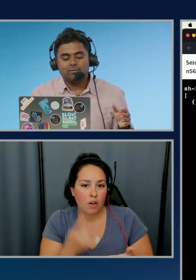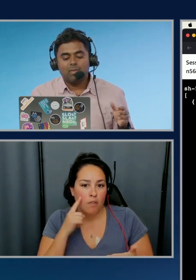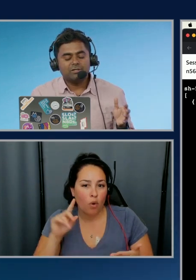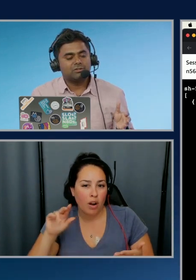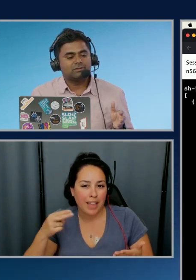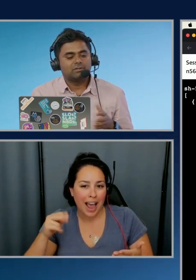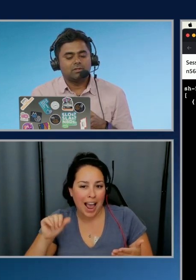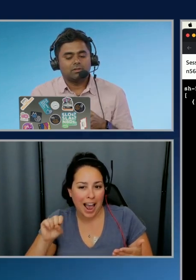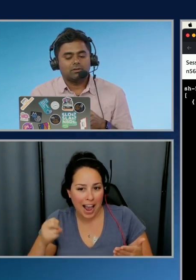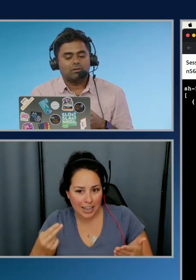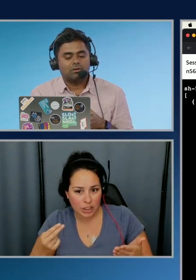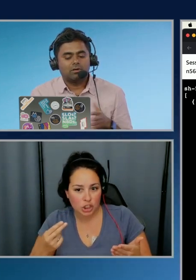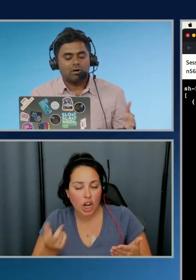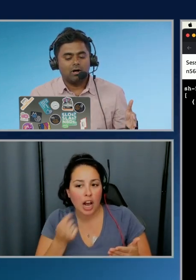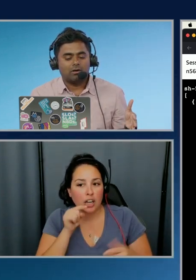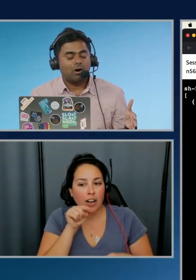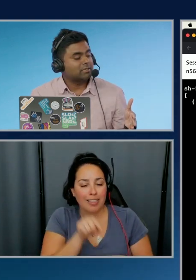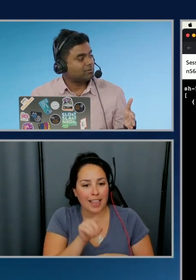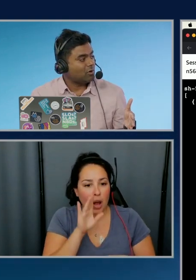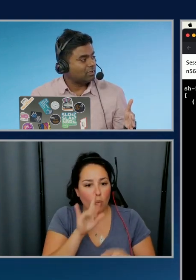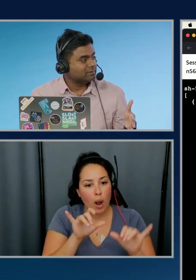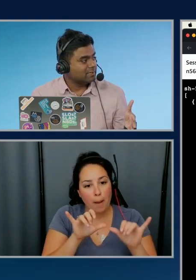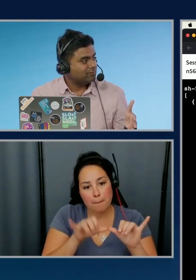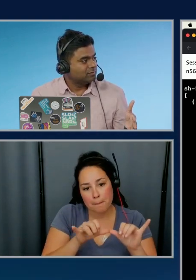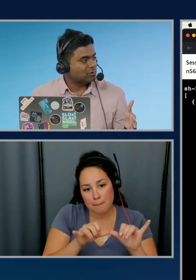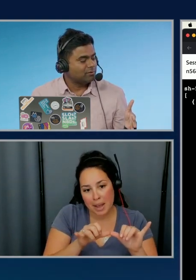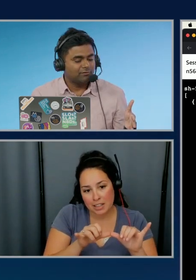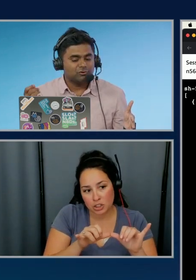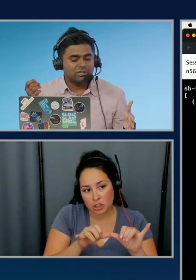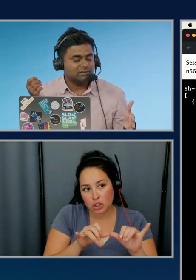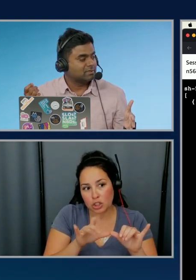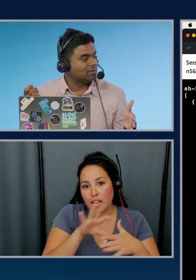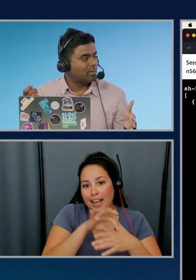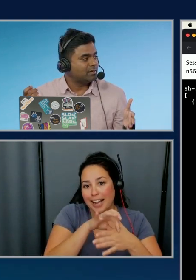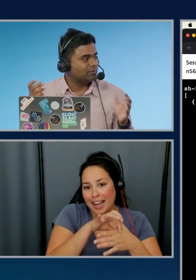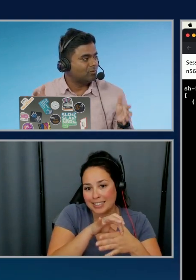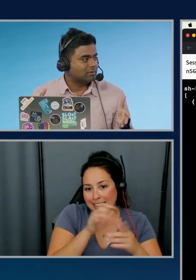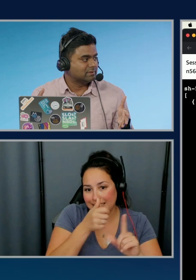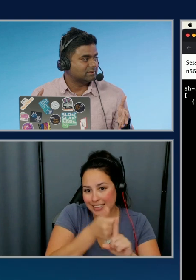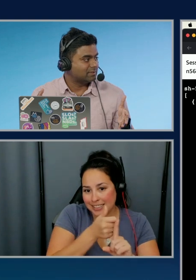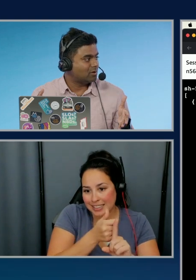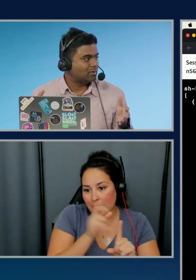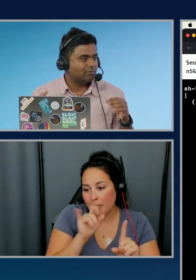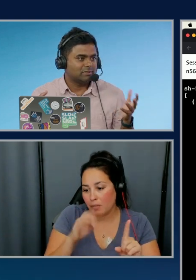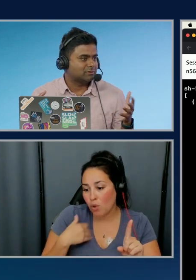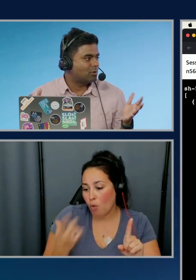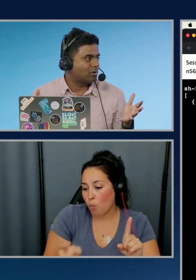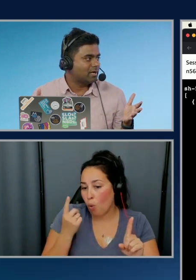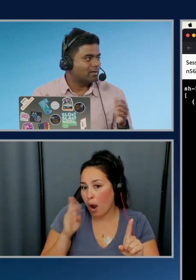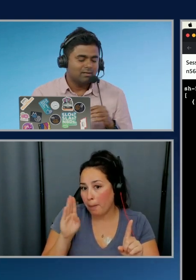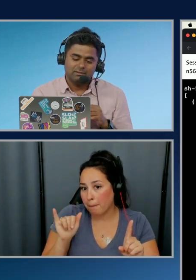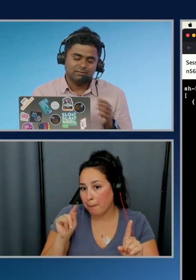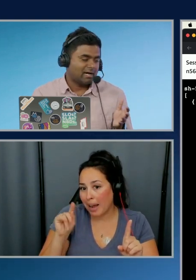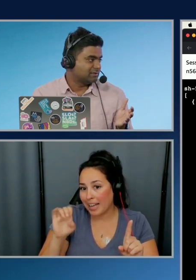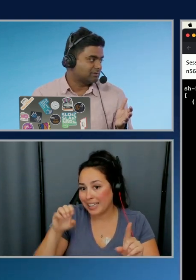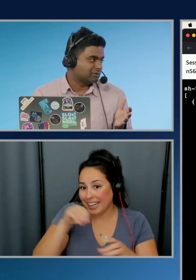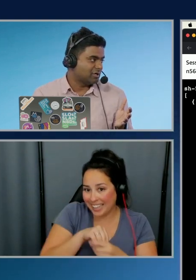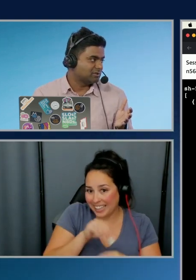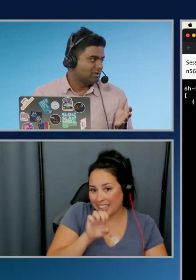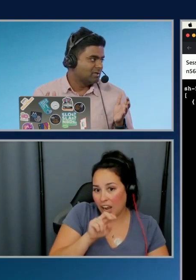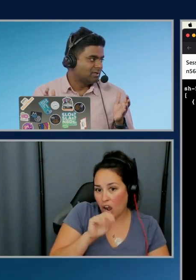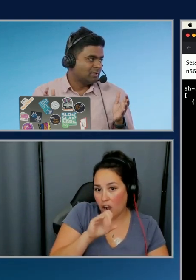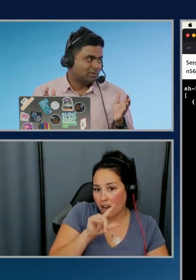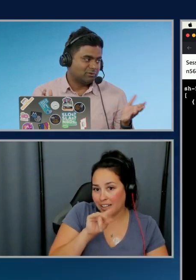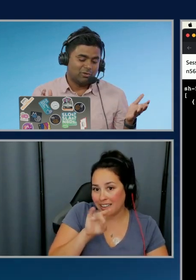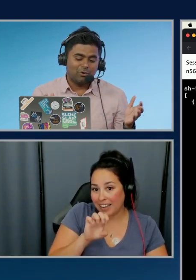It measures the contents of the enclave itself. So even if you change a single byte of what's inside the enclave, whether it's code or data, this hash is going to